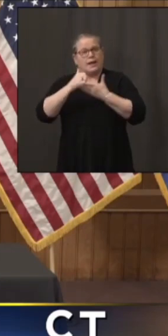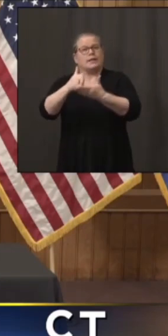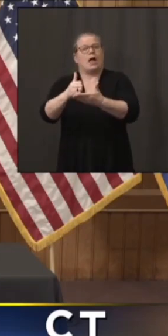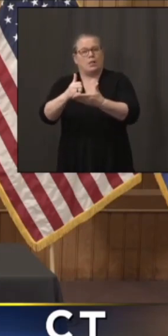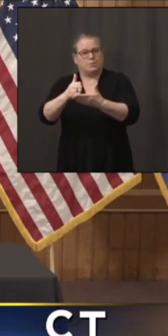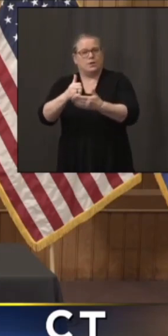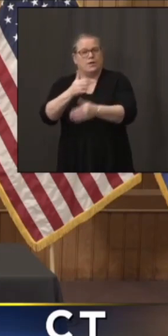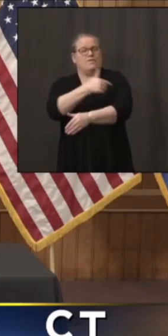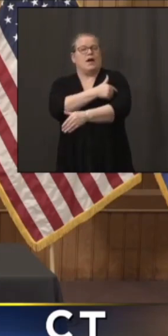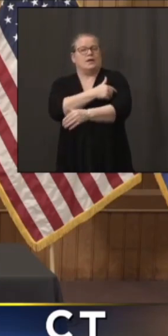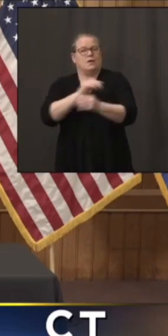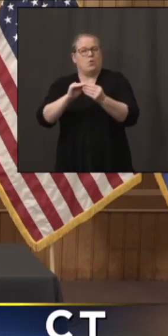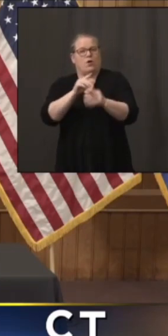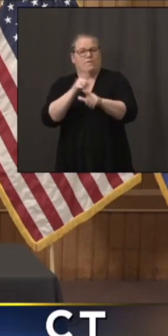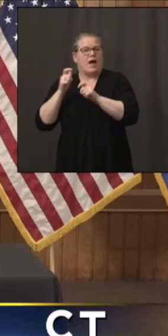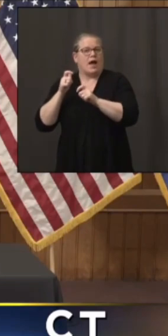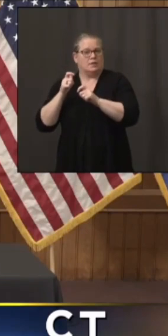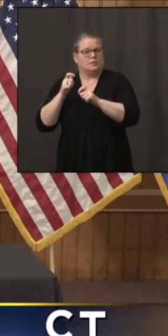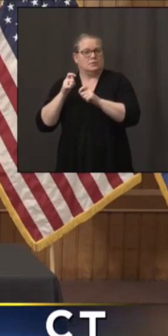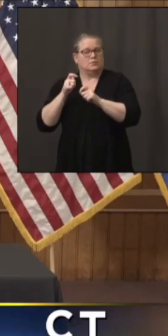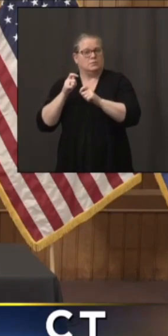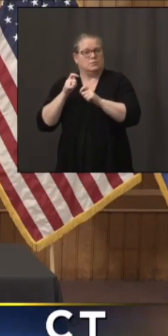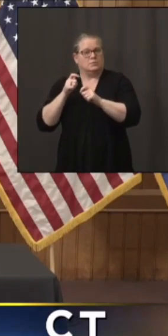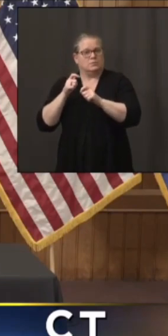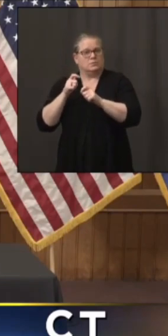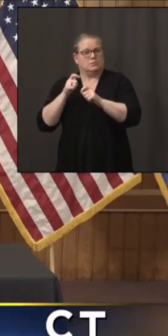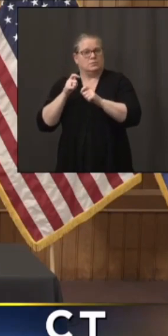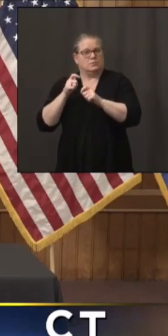at a much quicker rate.